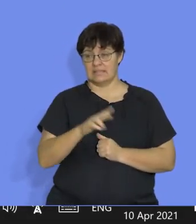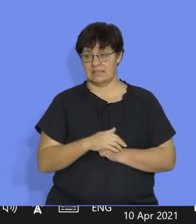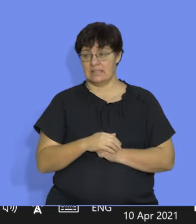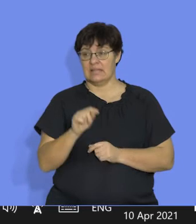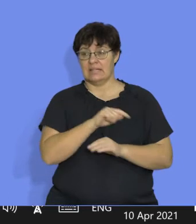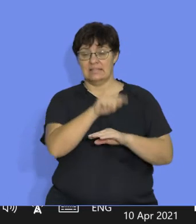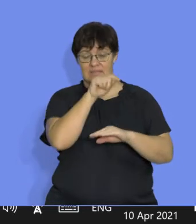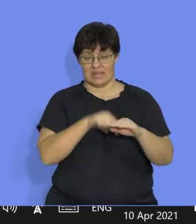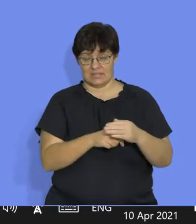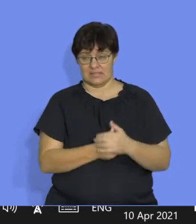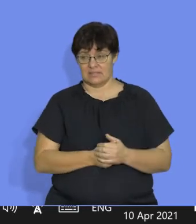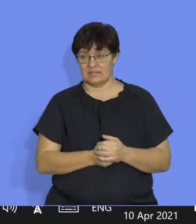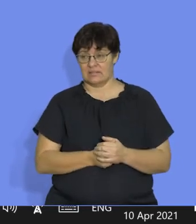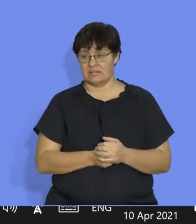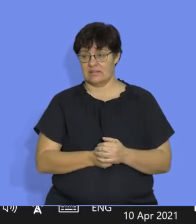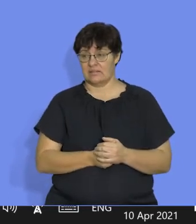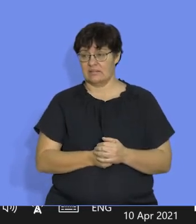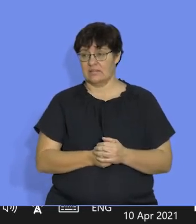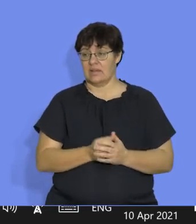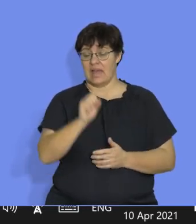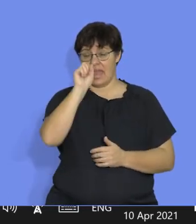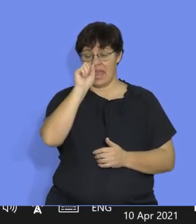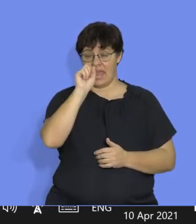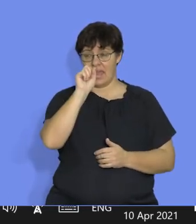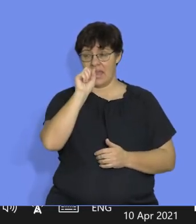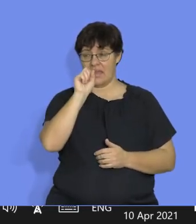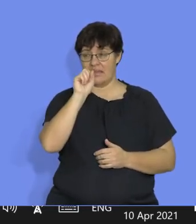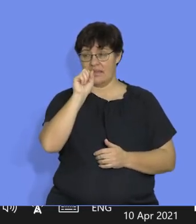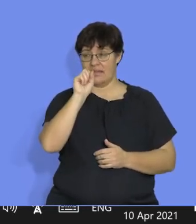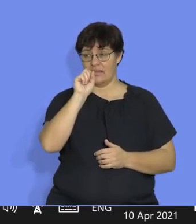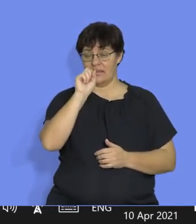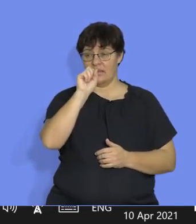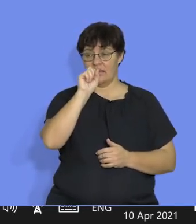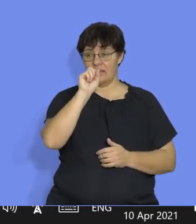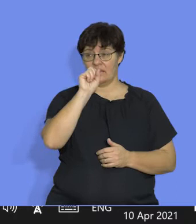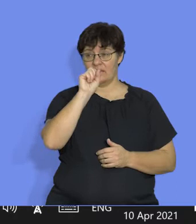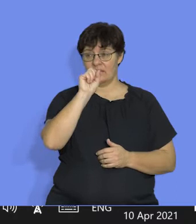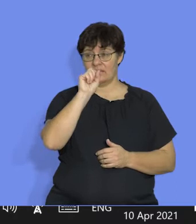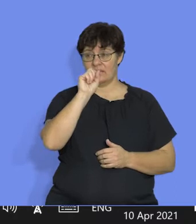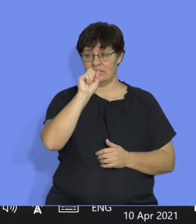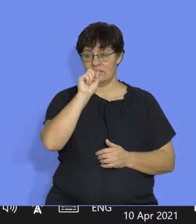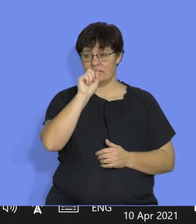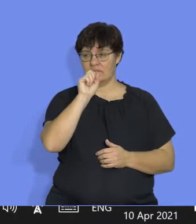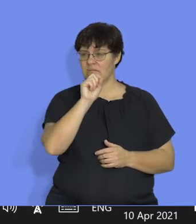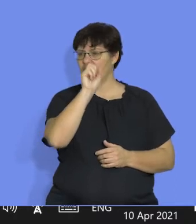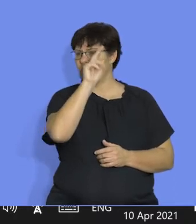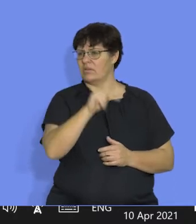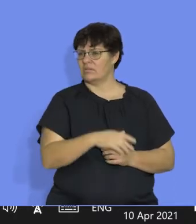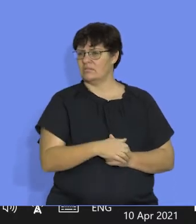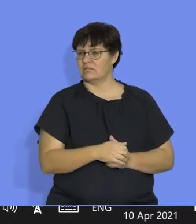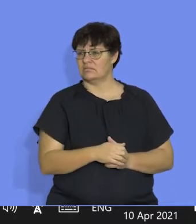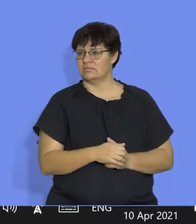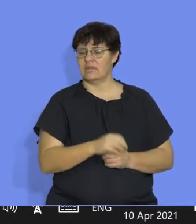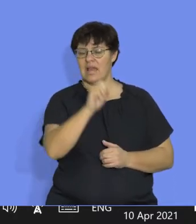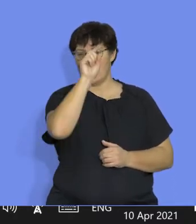128 divided by an eighth. Sorry, the fraction doesn't want to work for me,